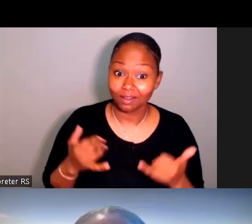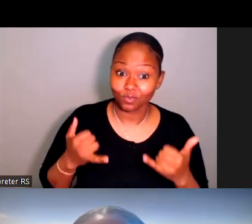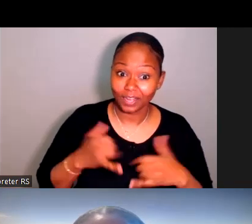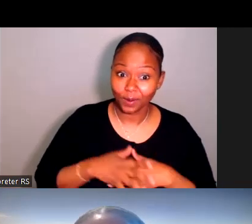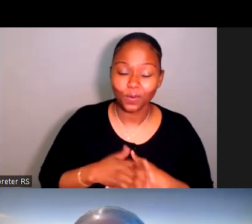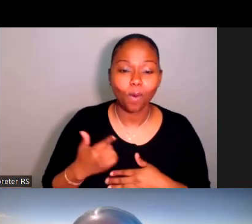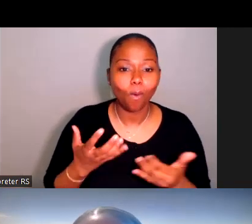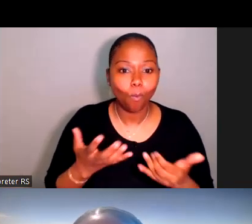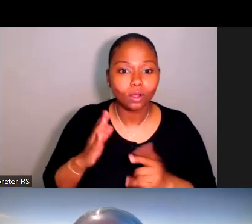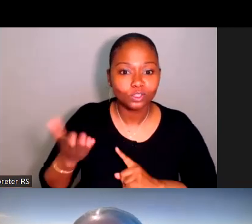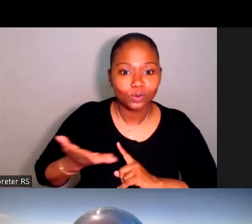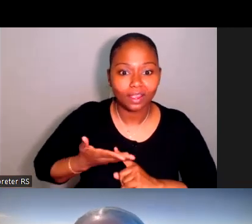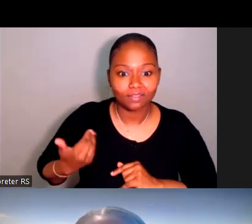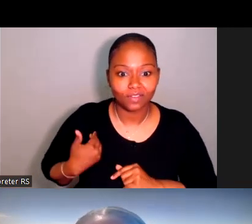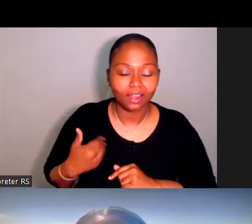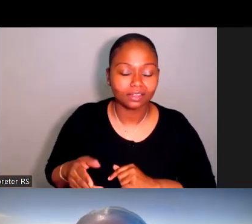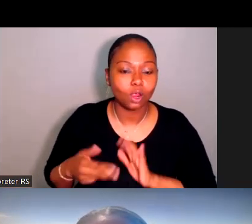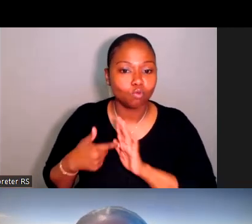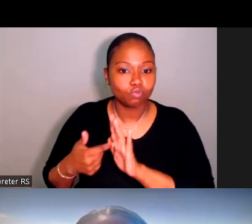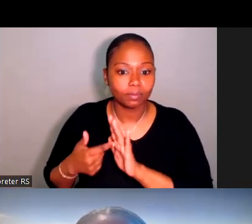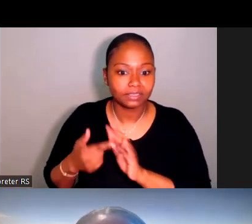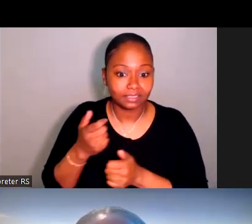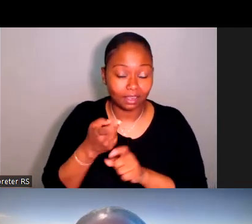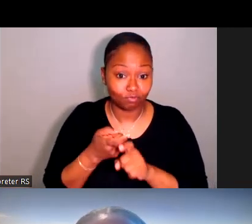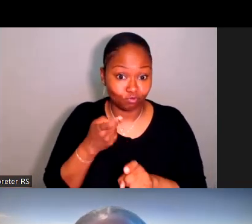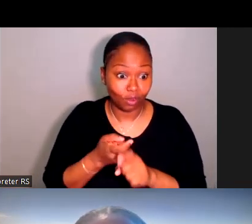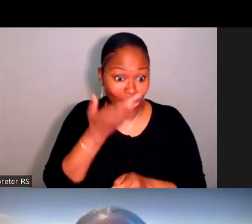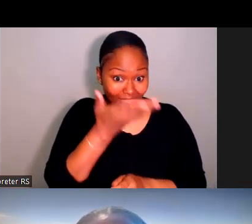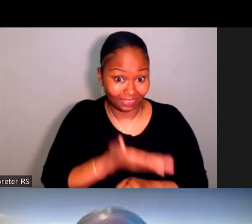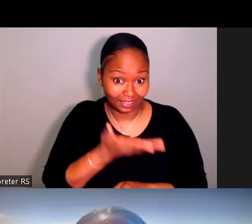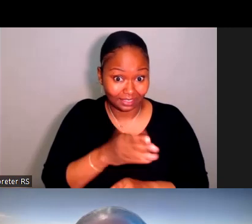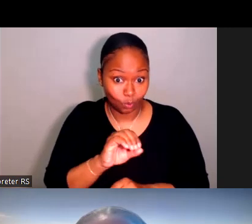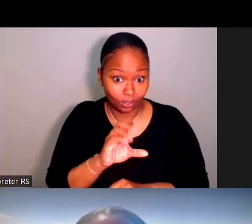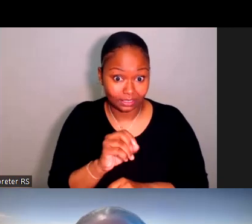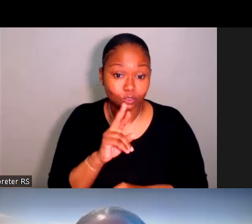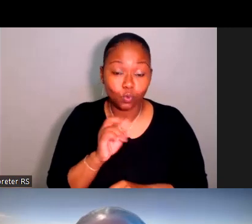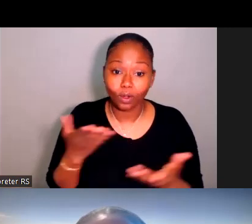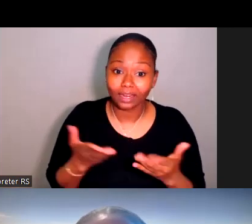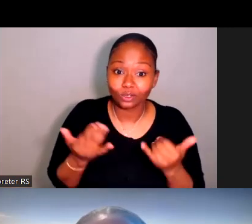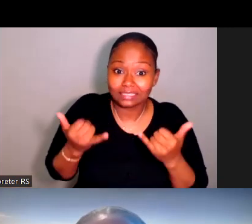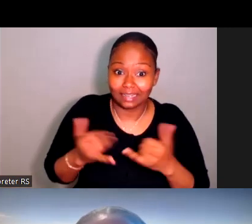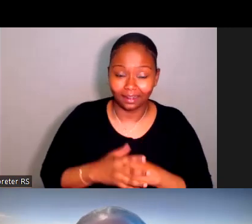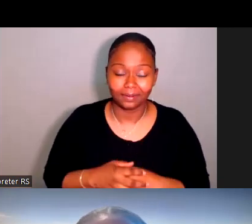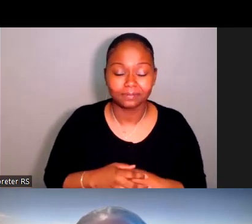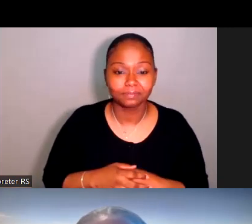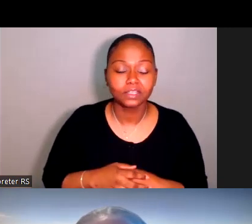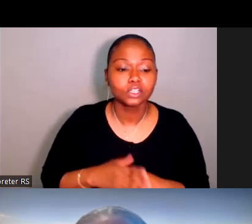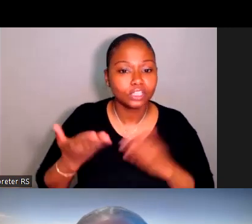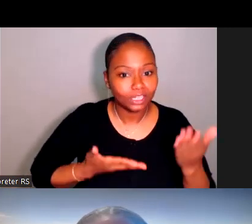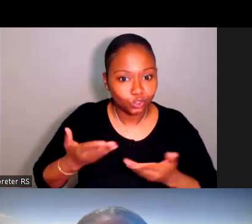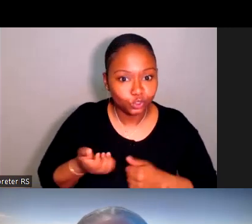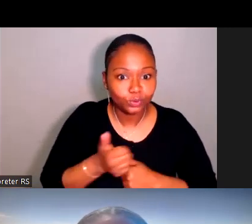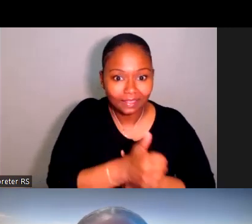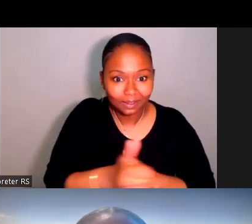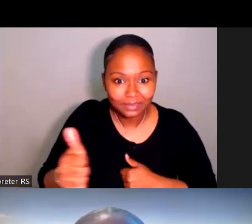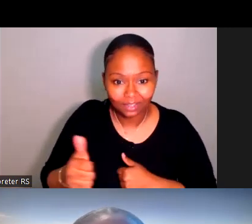I'd like to invite representatives from these organizations who are here for today's meeting to introduce themselves in the